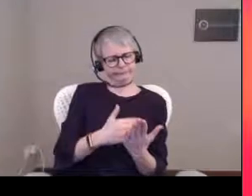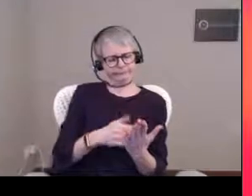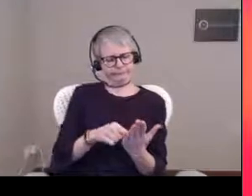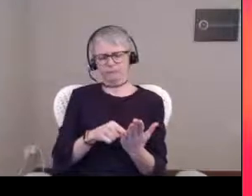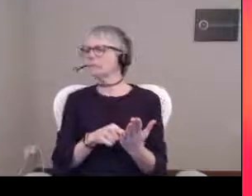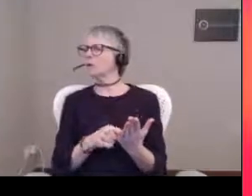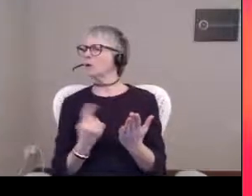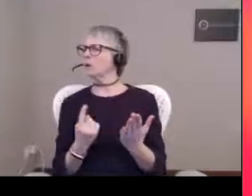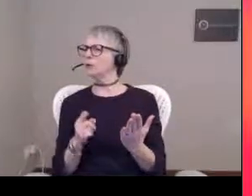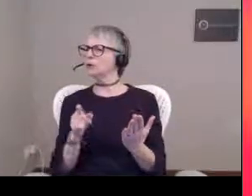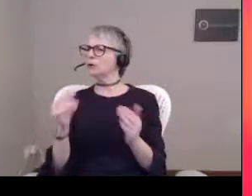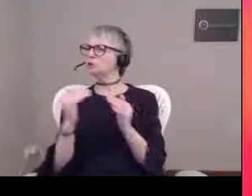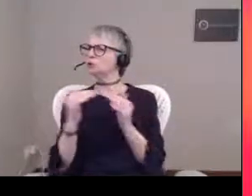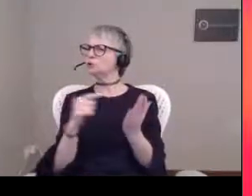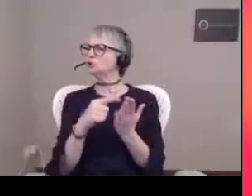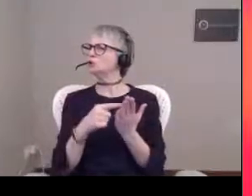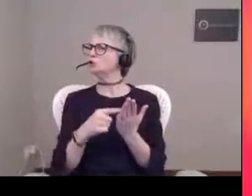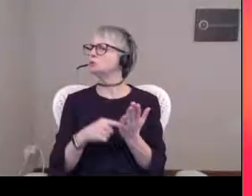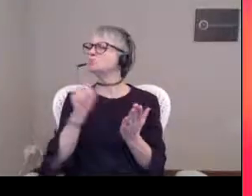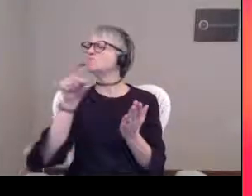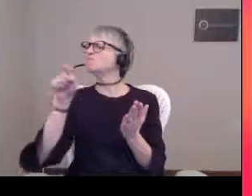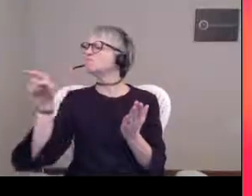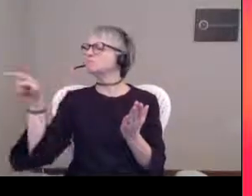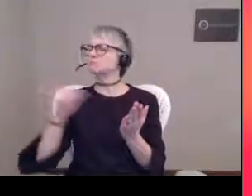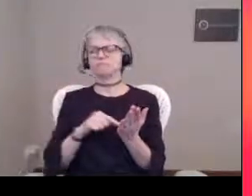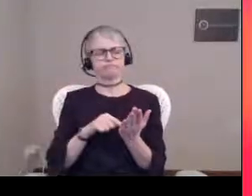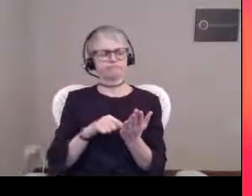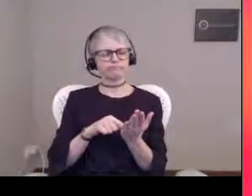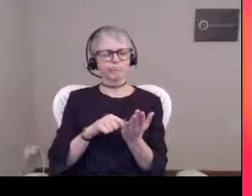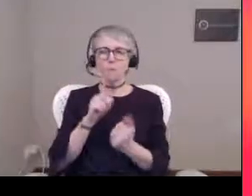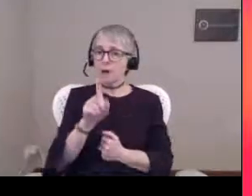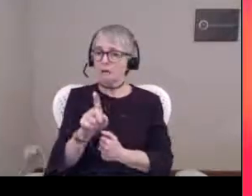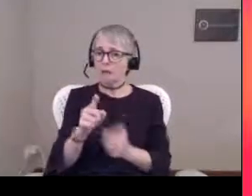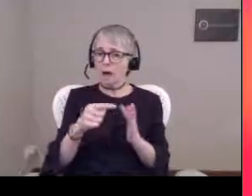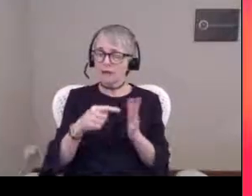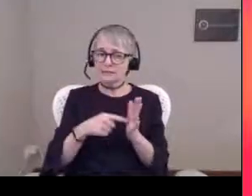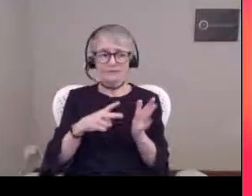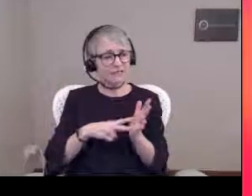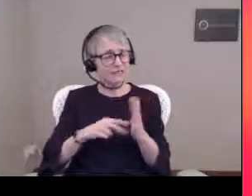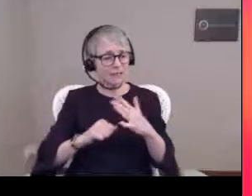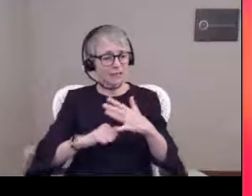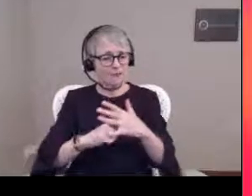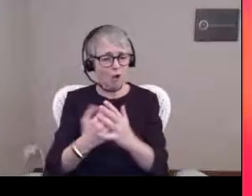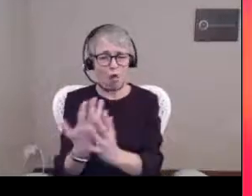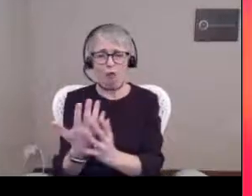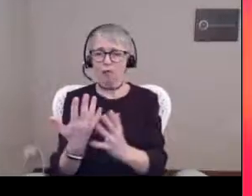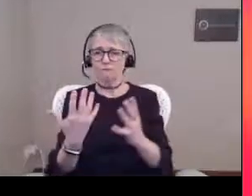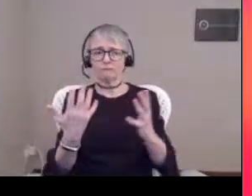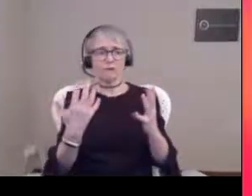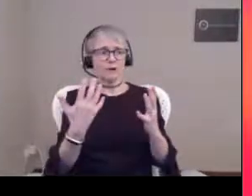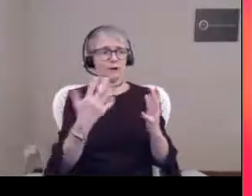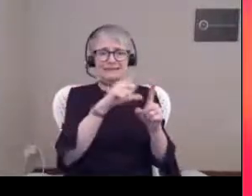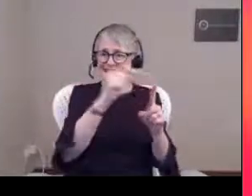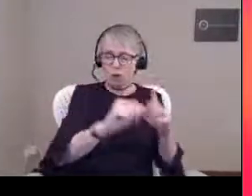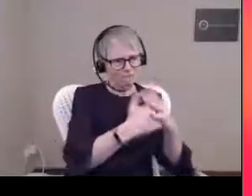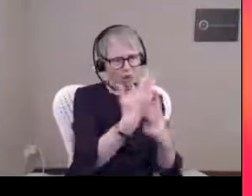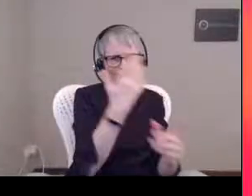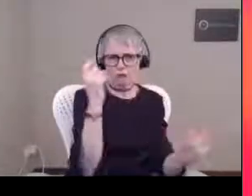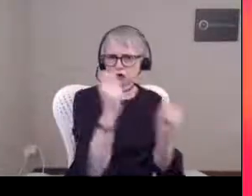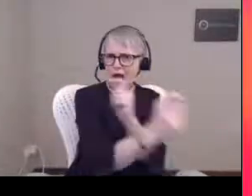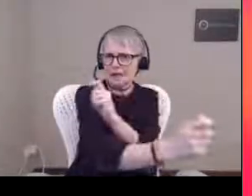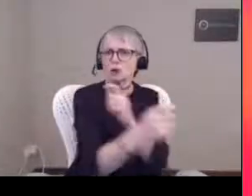hire. As ITV evolves, and as we evolve digitally, and as we evolve as a diverse